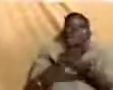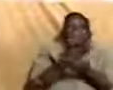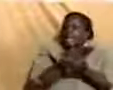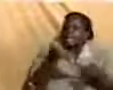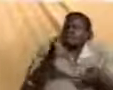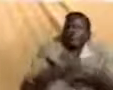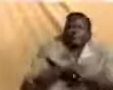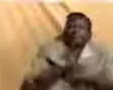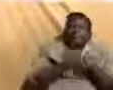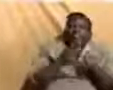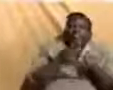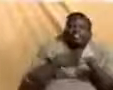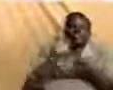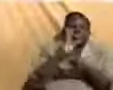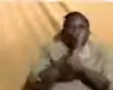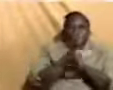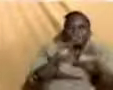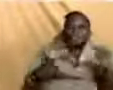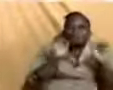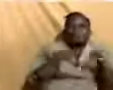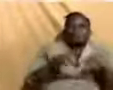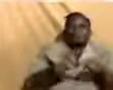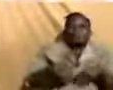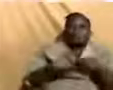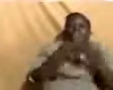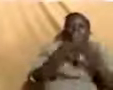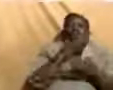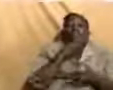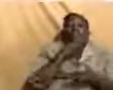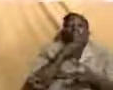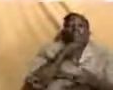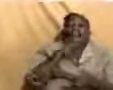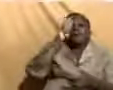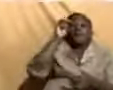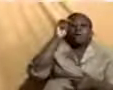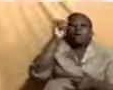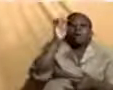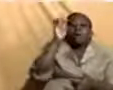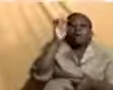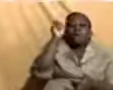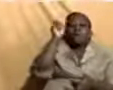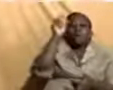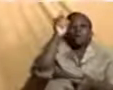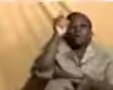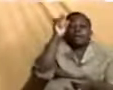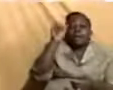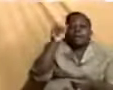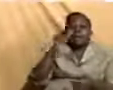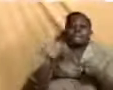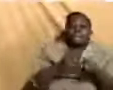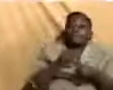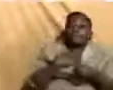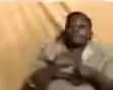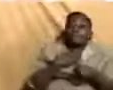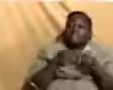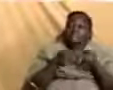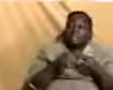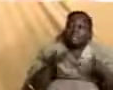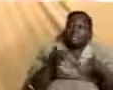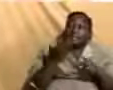time that I don't use, I'm going to donate that to Morara Omoke and his team. But essentially, I began by asking the